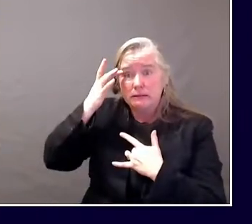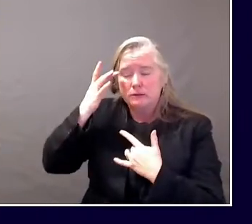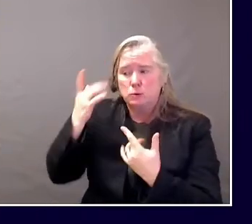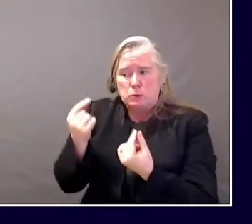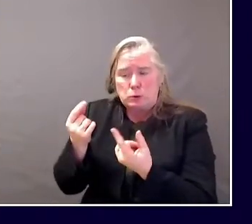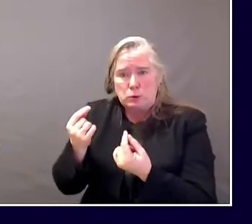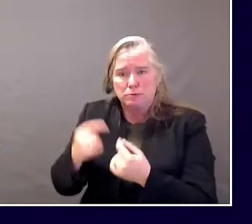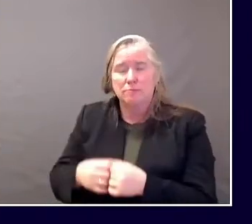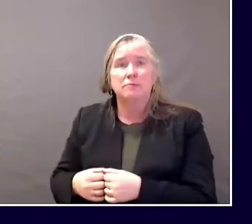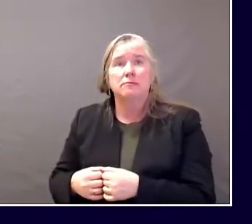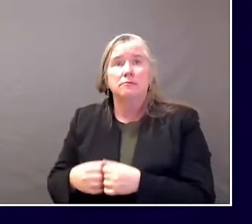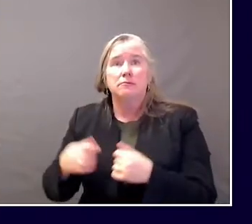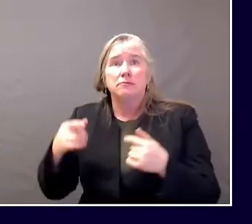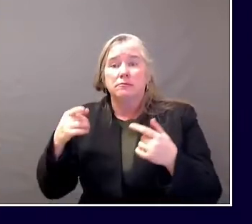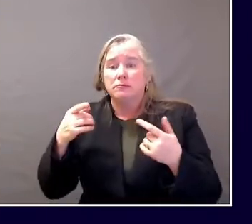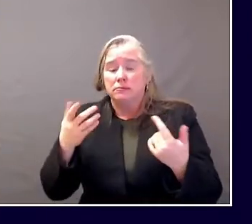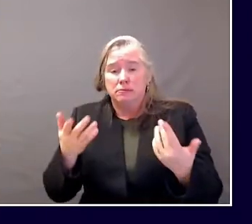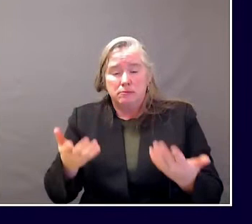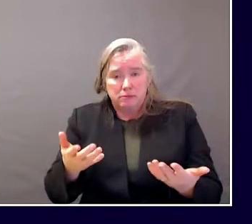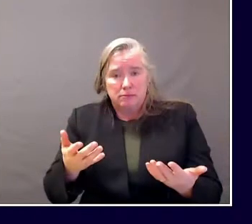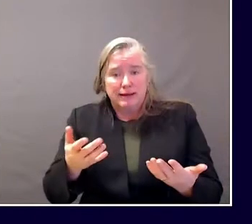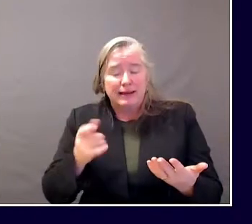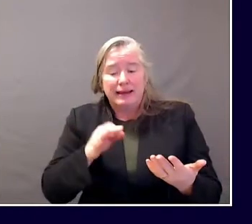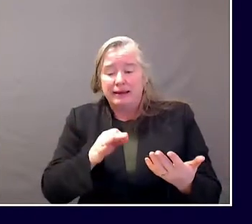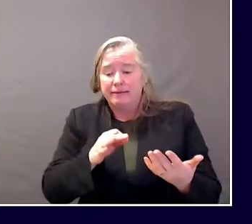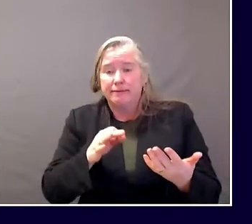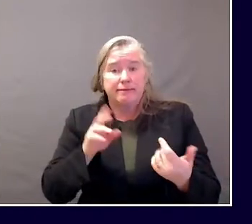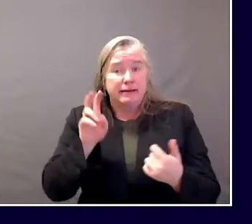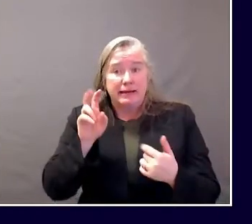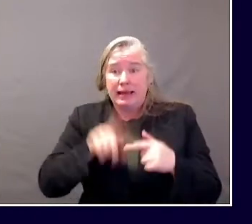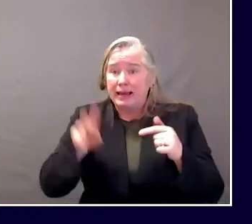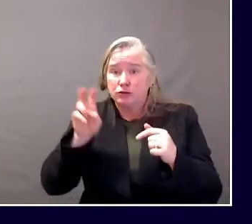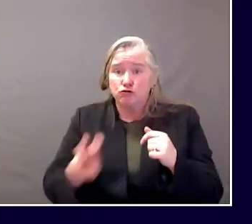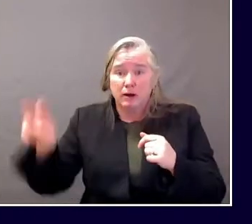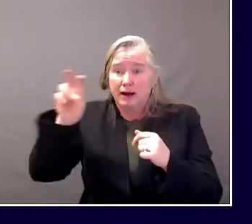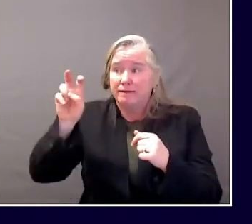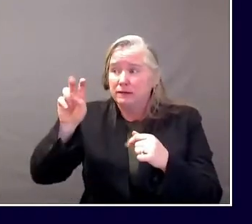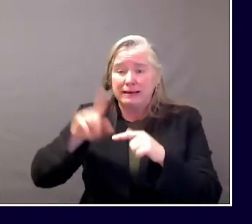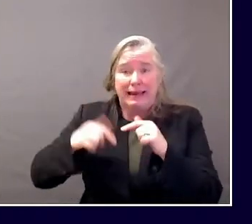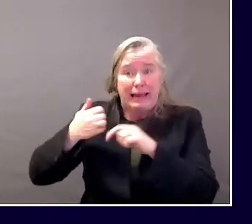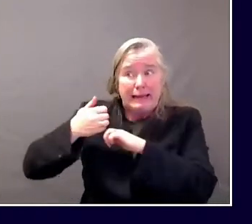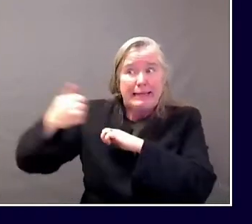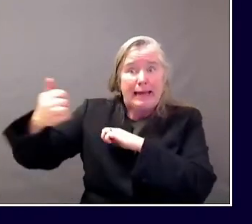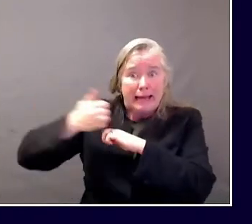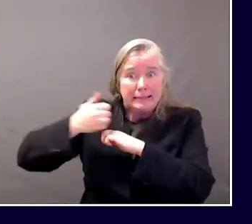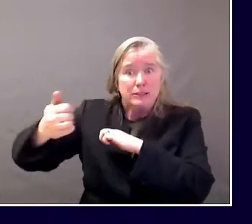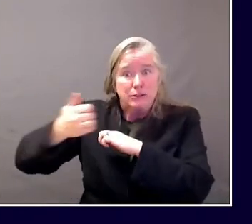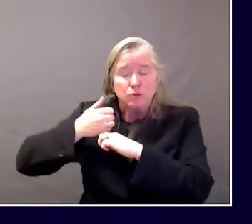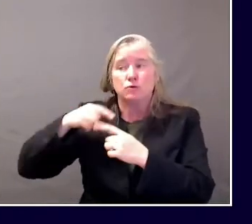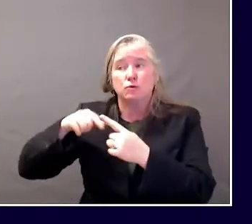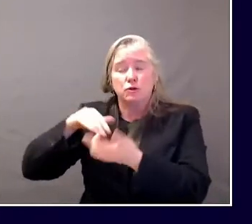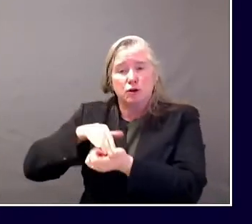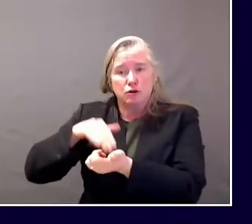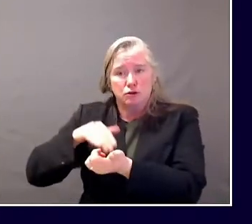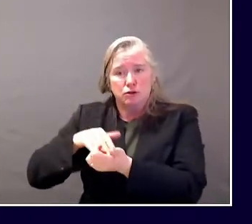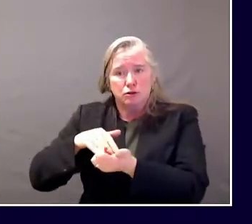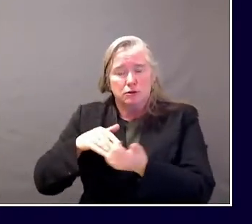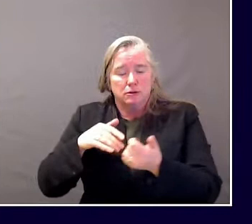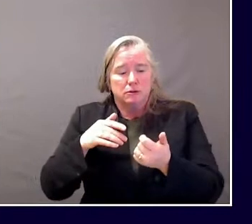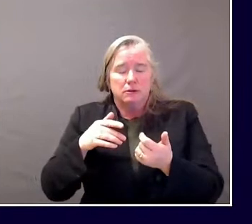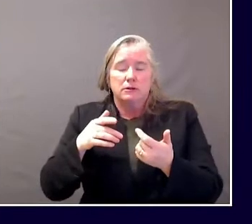healthcare because of the difficulties in traveling during COVID-19. For all those reasons, get covered.